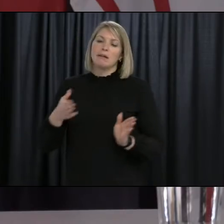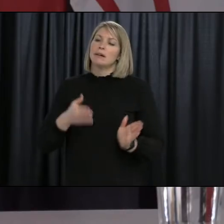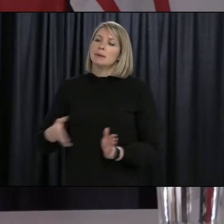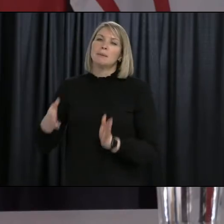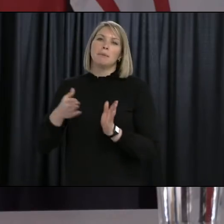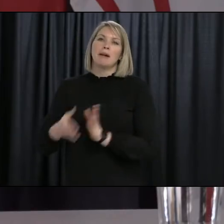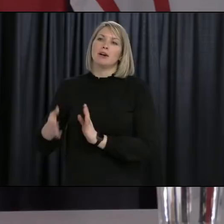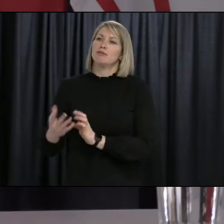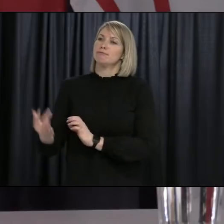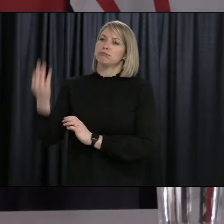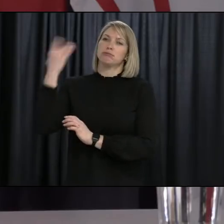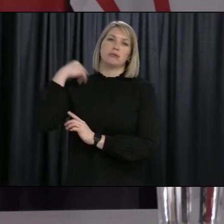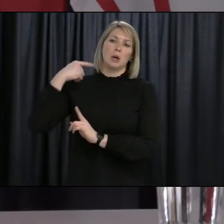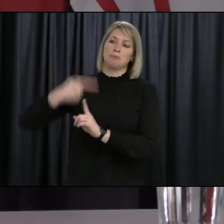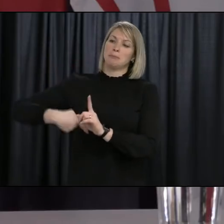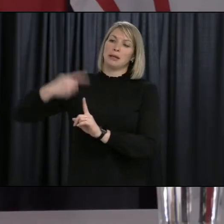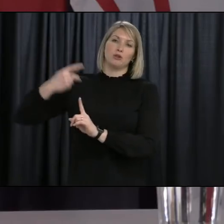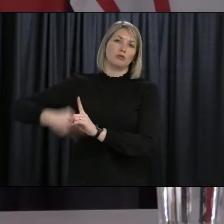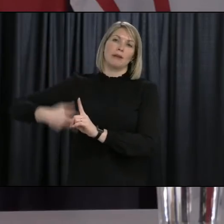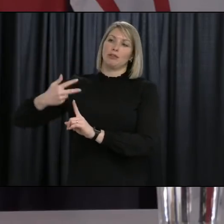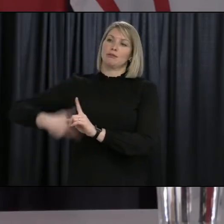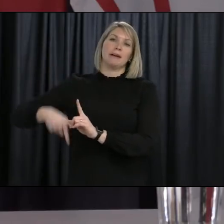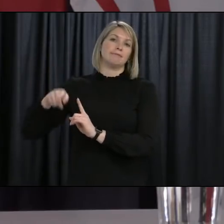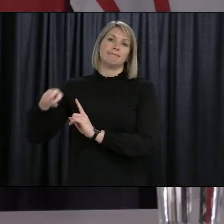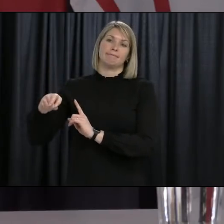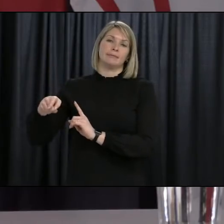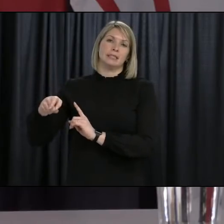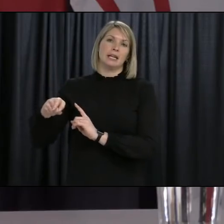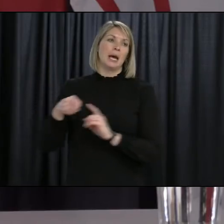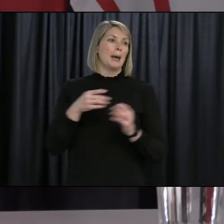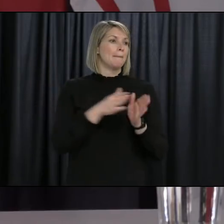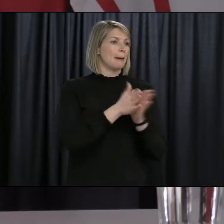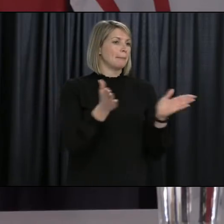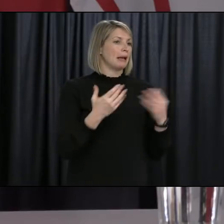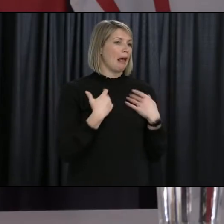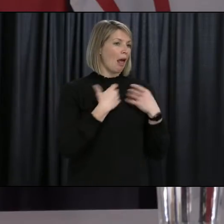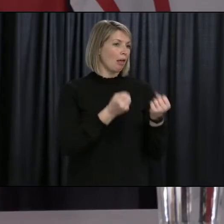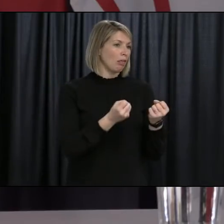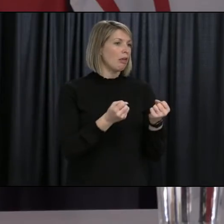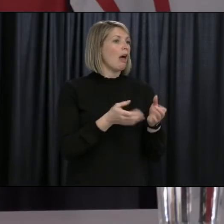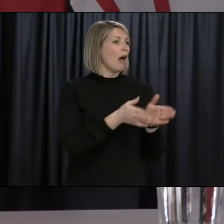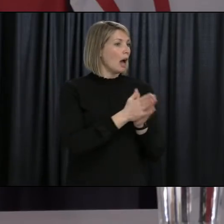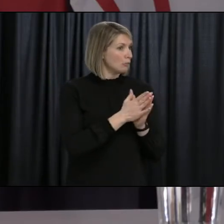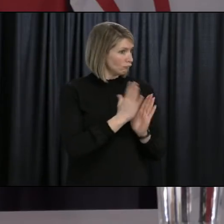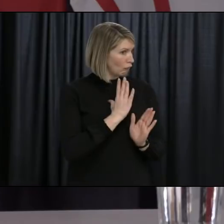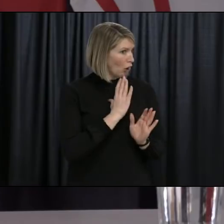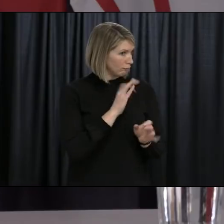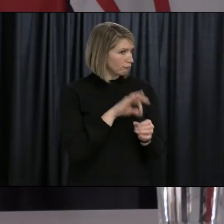since. In combination with discussions with public health, we thought that this was the best time.